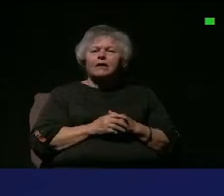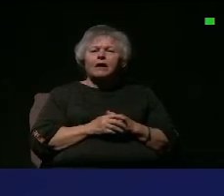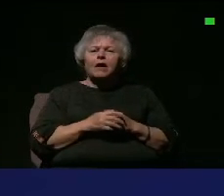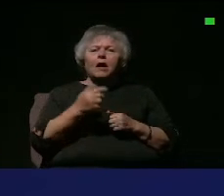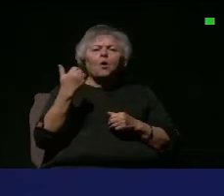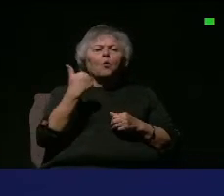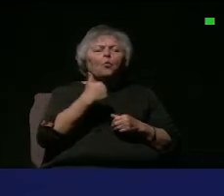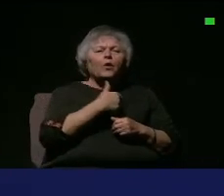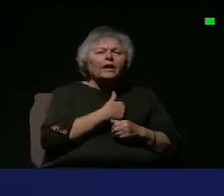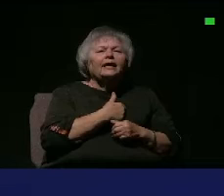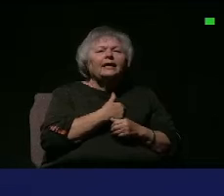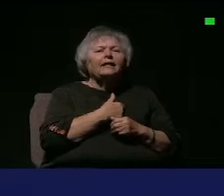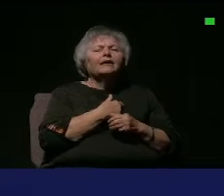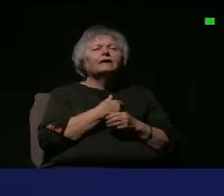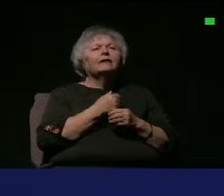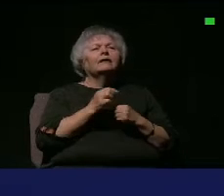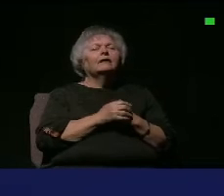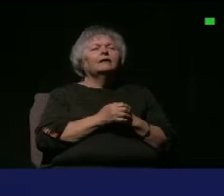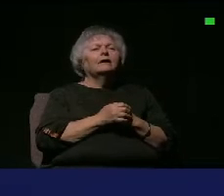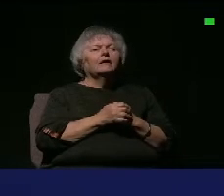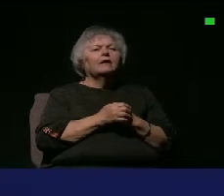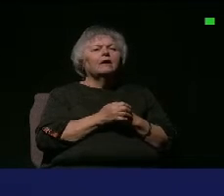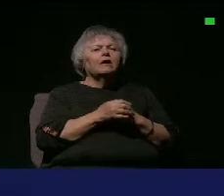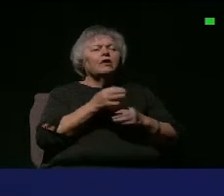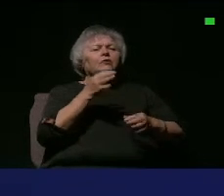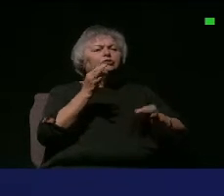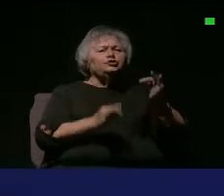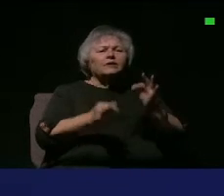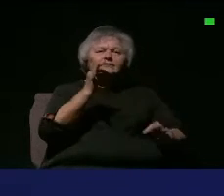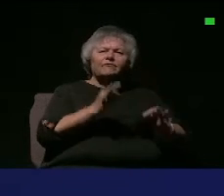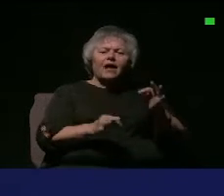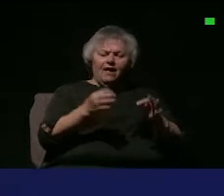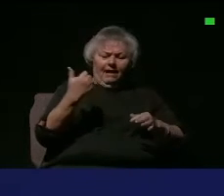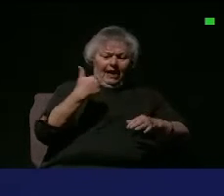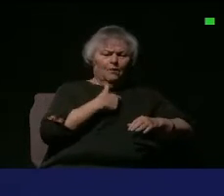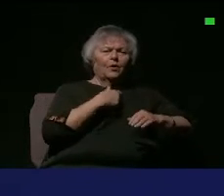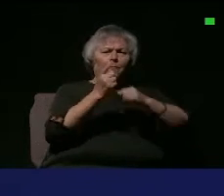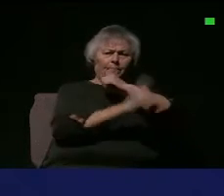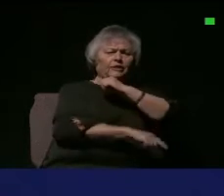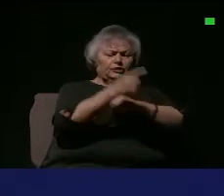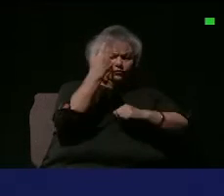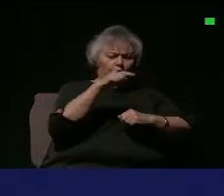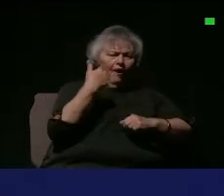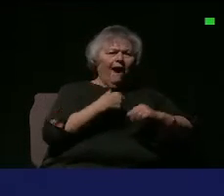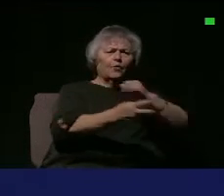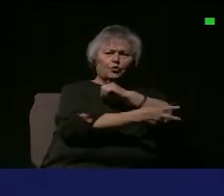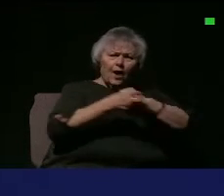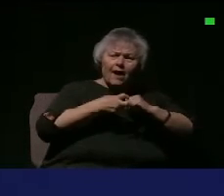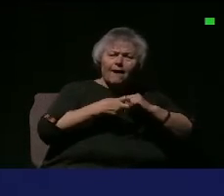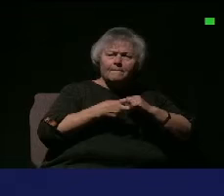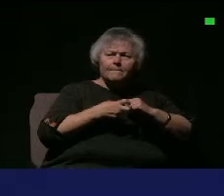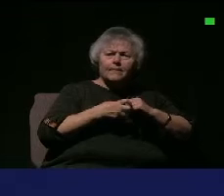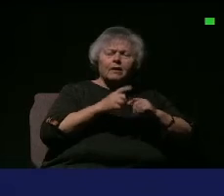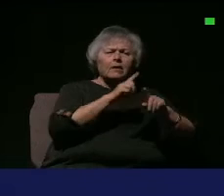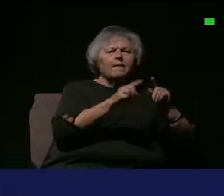we indeed justly, for we receive the due reward for our deeds, but this man has done nothing